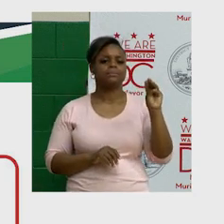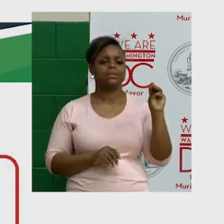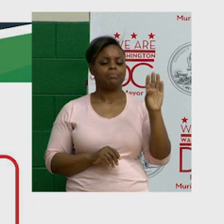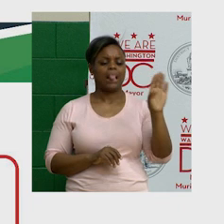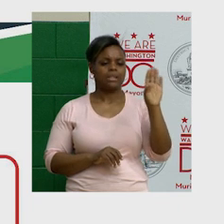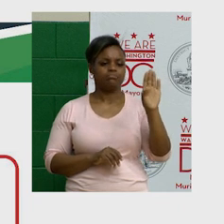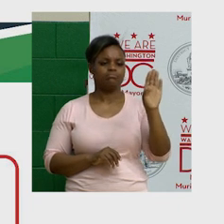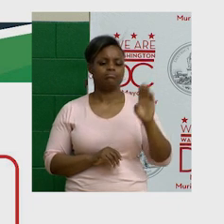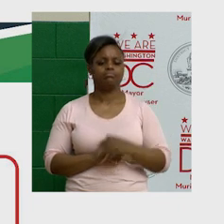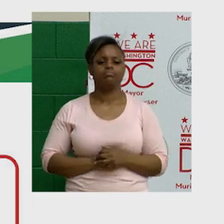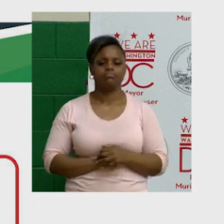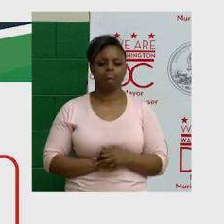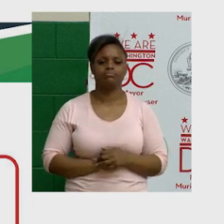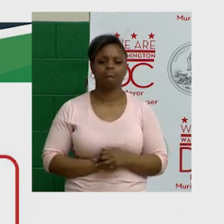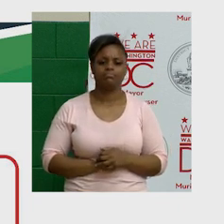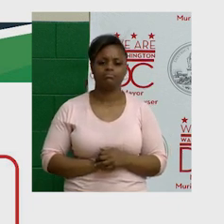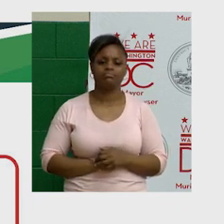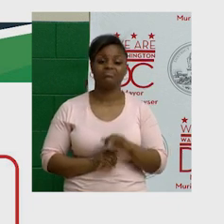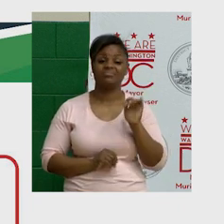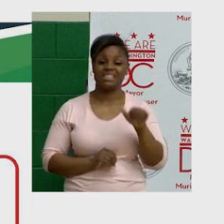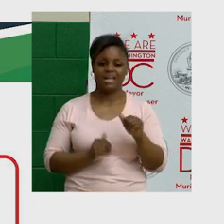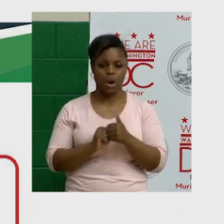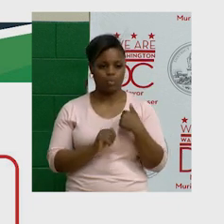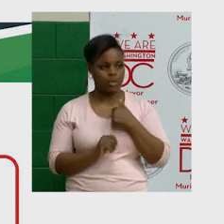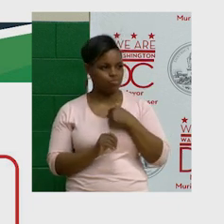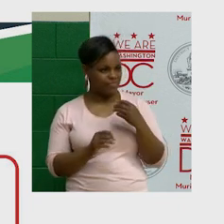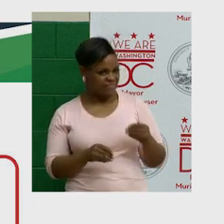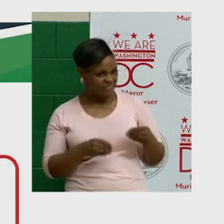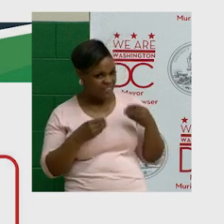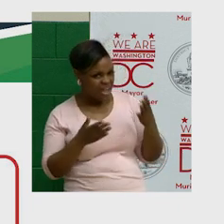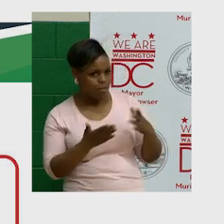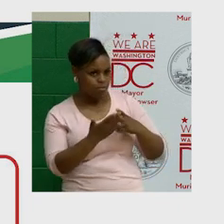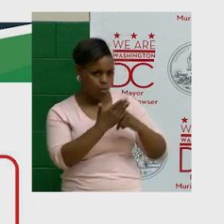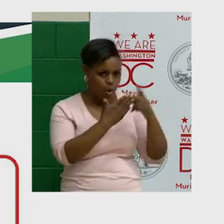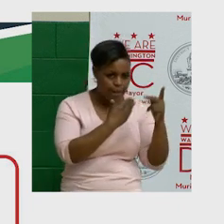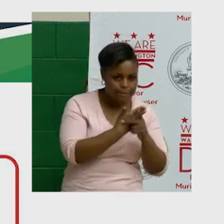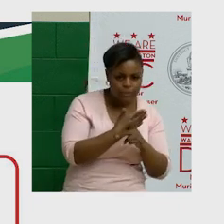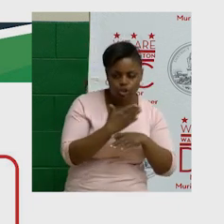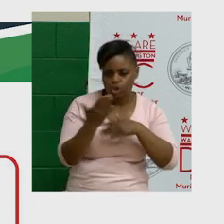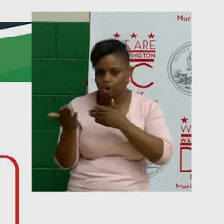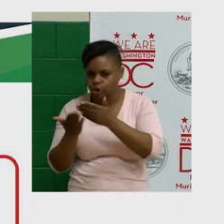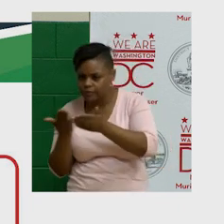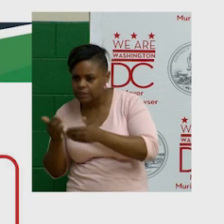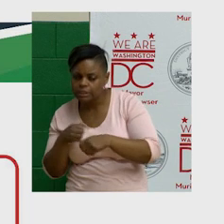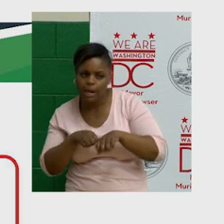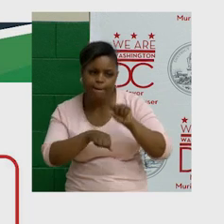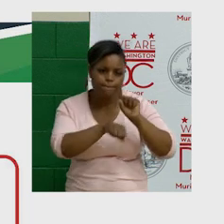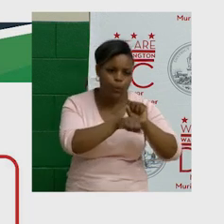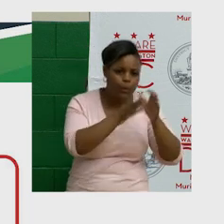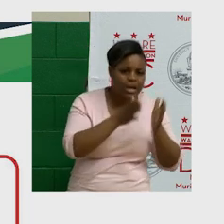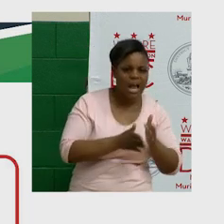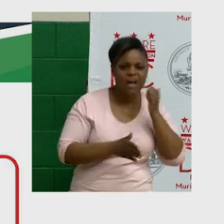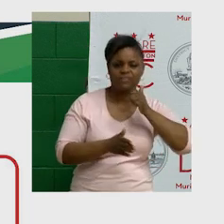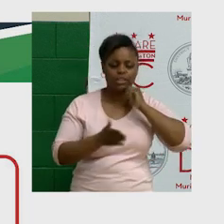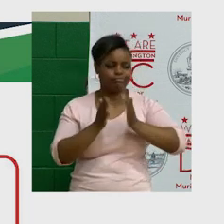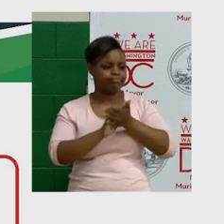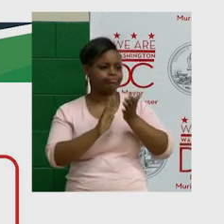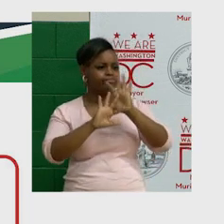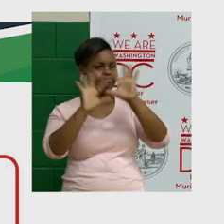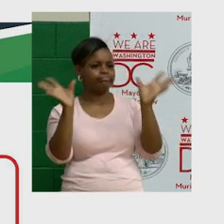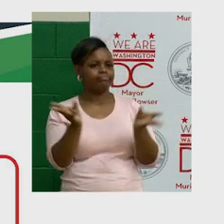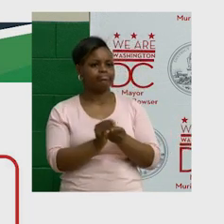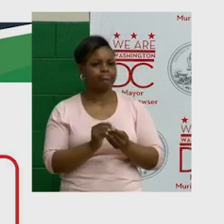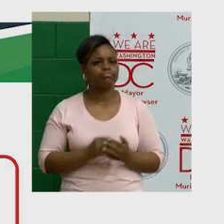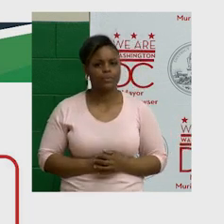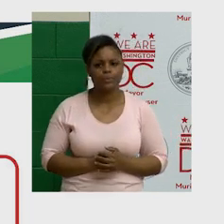what we use to fund the majority of programs and services that you all utilize, our employees, our day-to-day operations. But we also